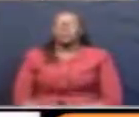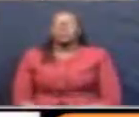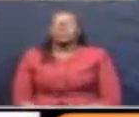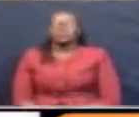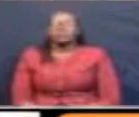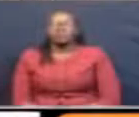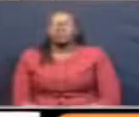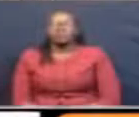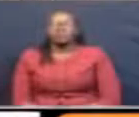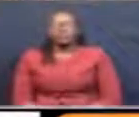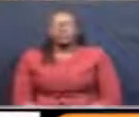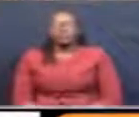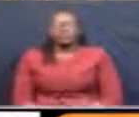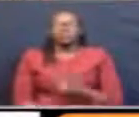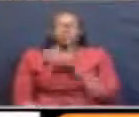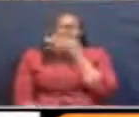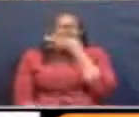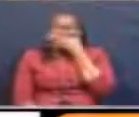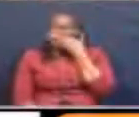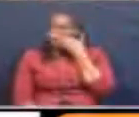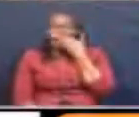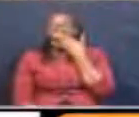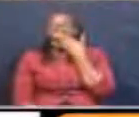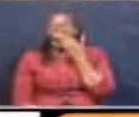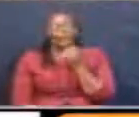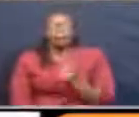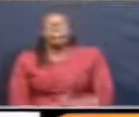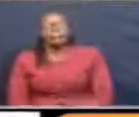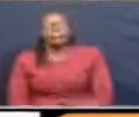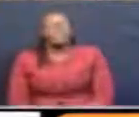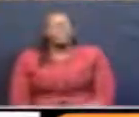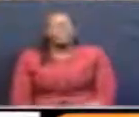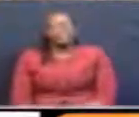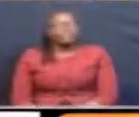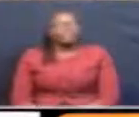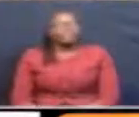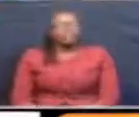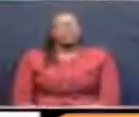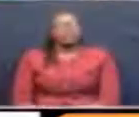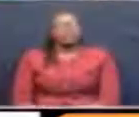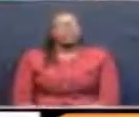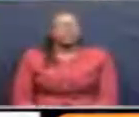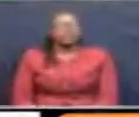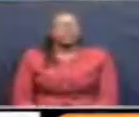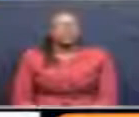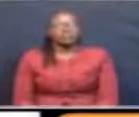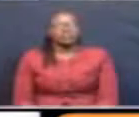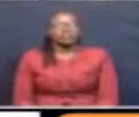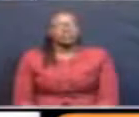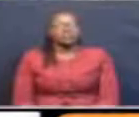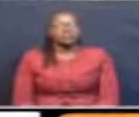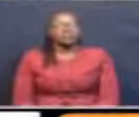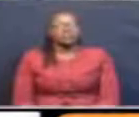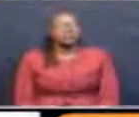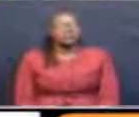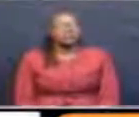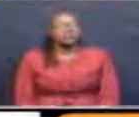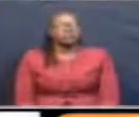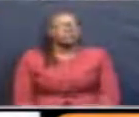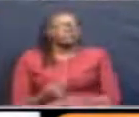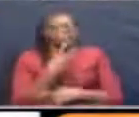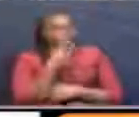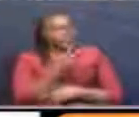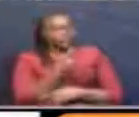they said. I mean, by no means. I mean, it's important to all of us Kenyans that these water towers are saved. By